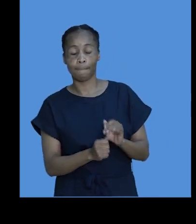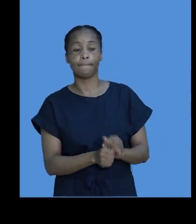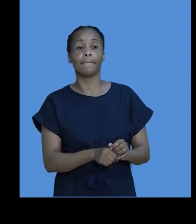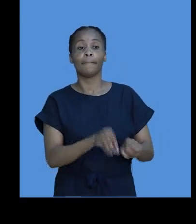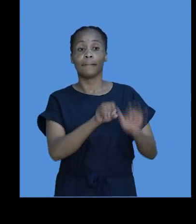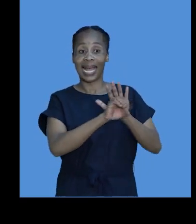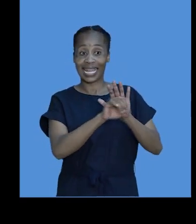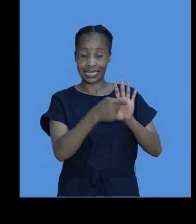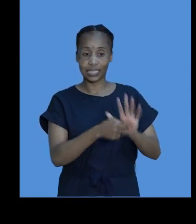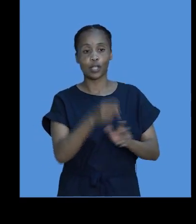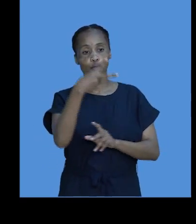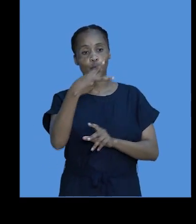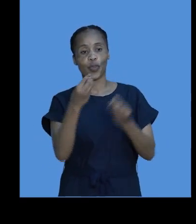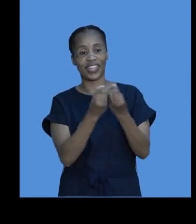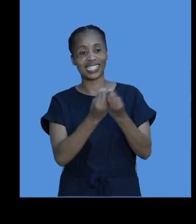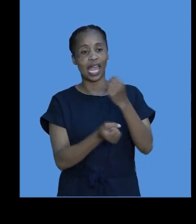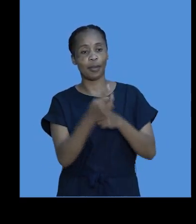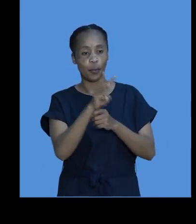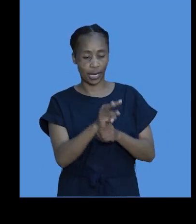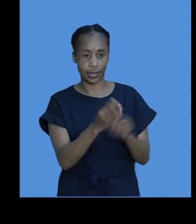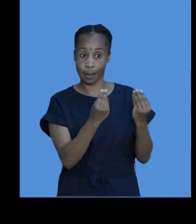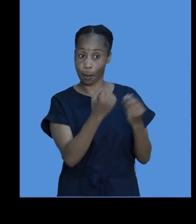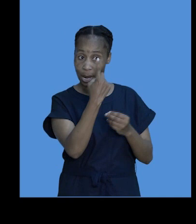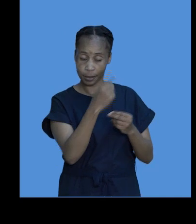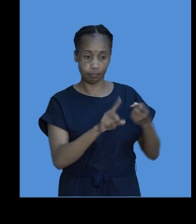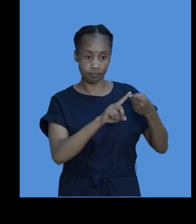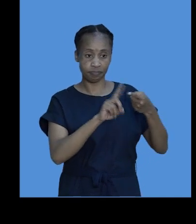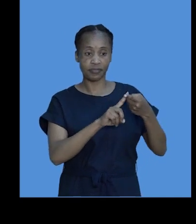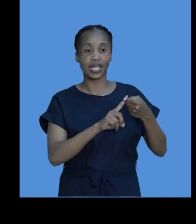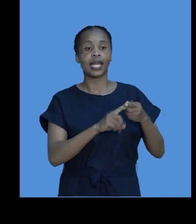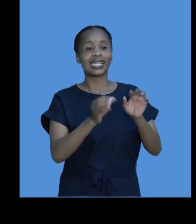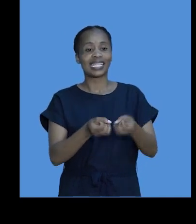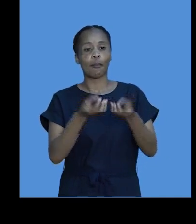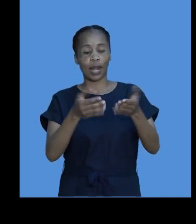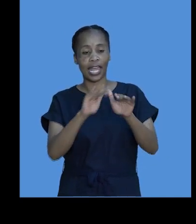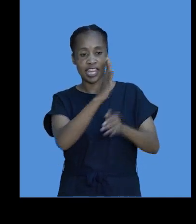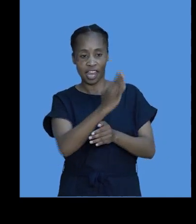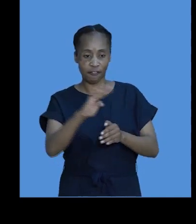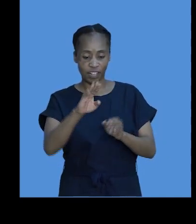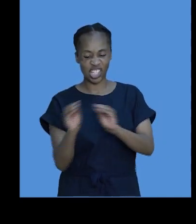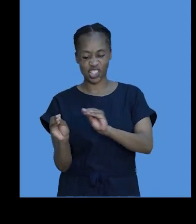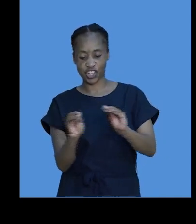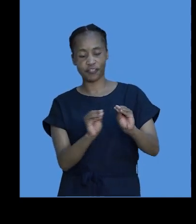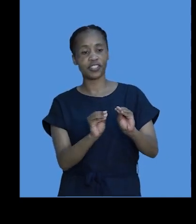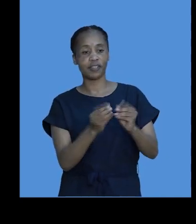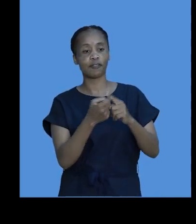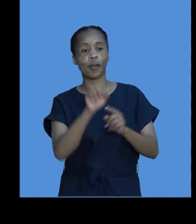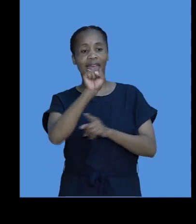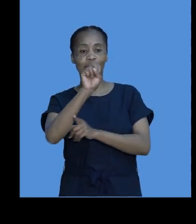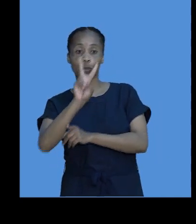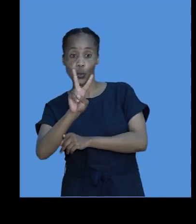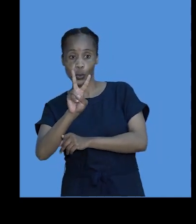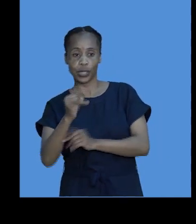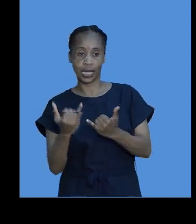When they exit the market, two things are going to happen. Number one, our supply curve is going to shift from